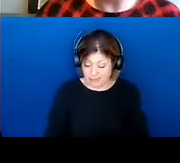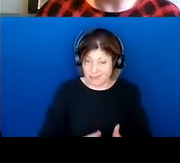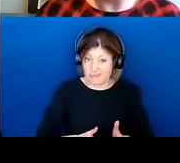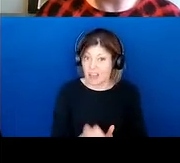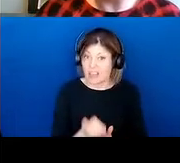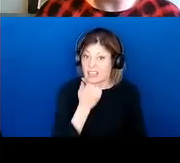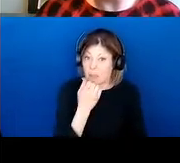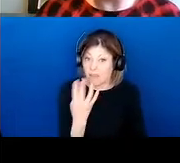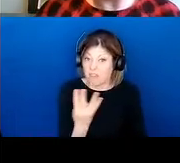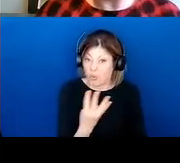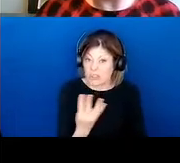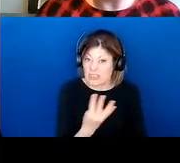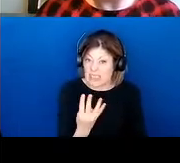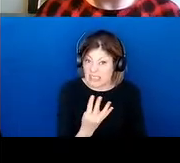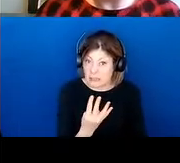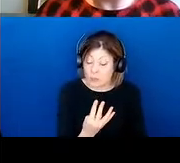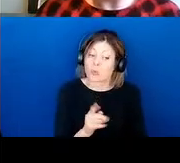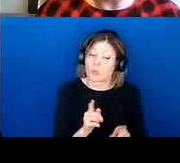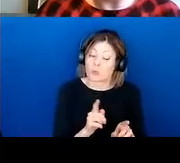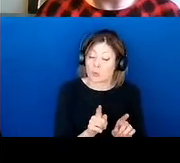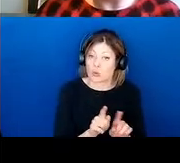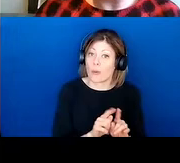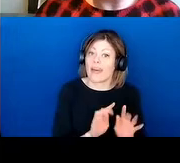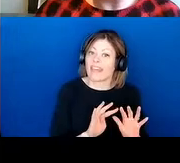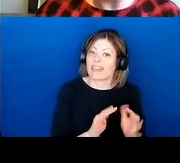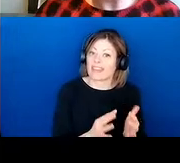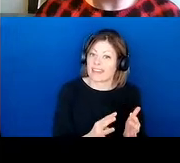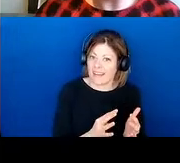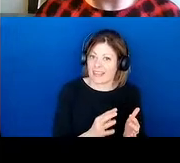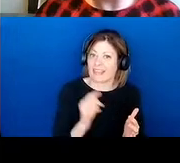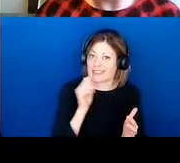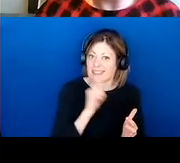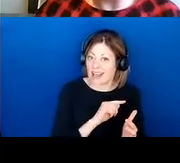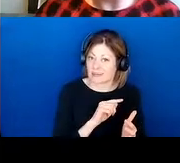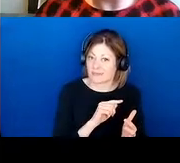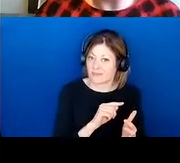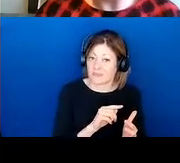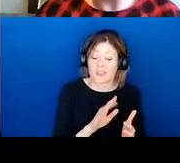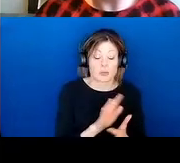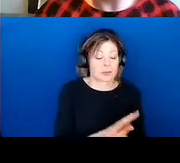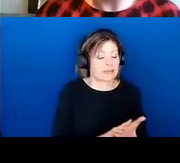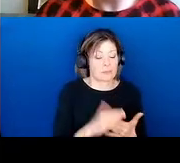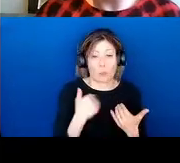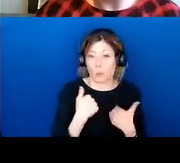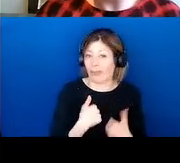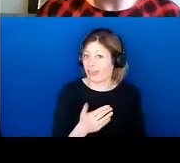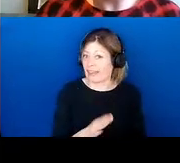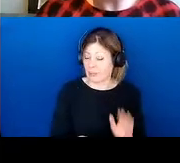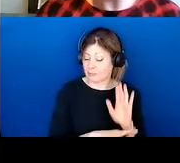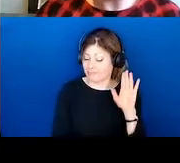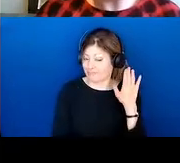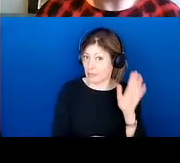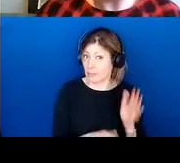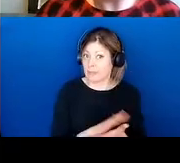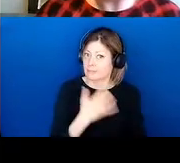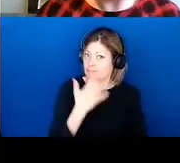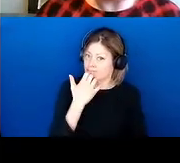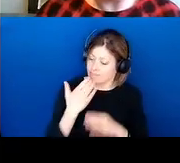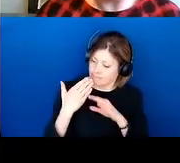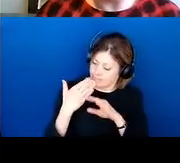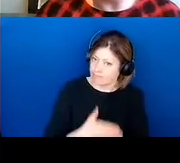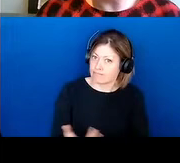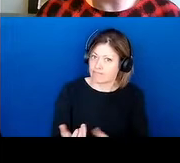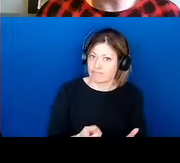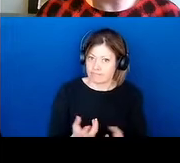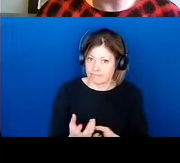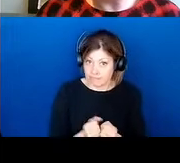son of the Earl of Abercorn, he was not wealthy and he had to work for a living. Although he was MP for